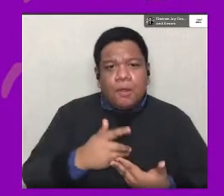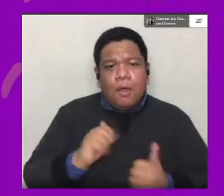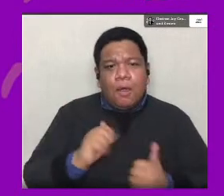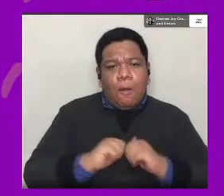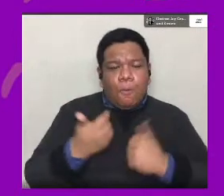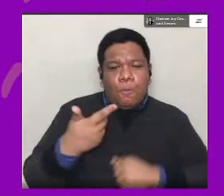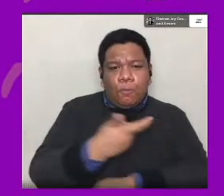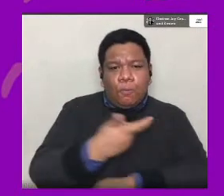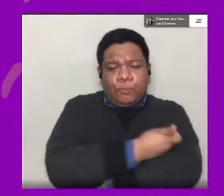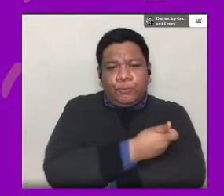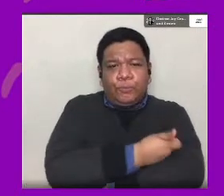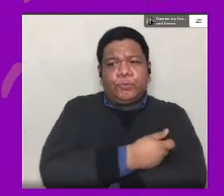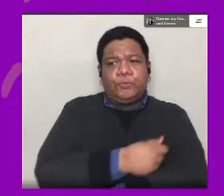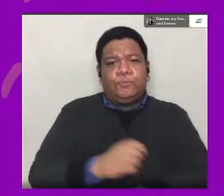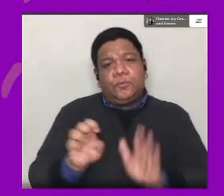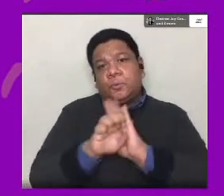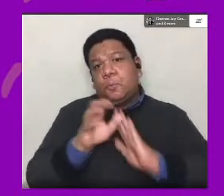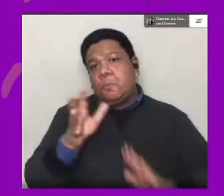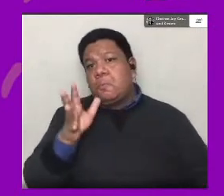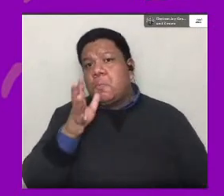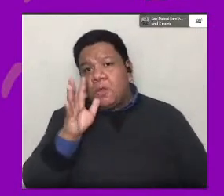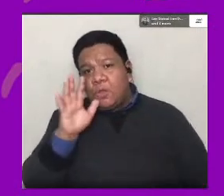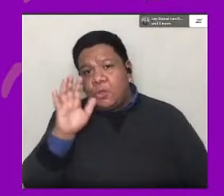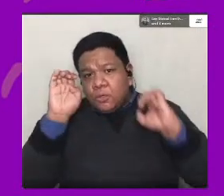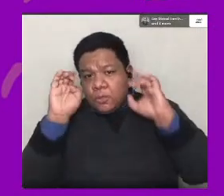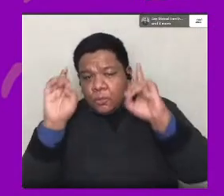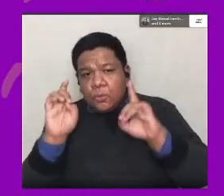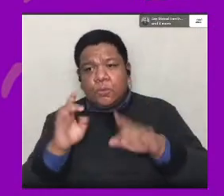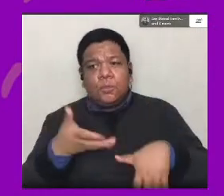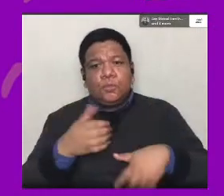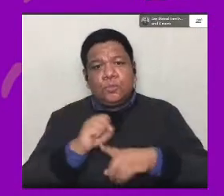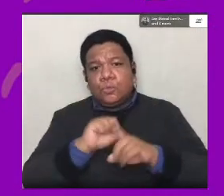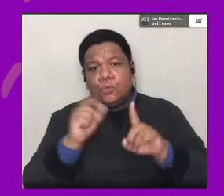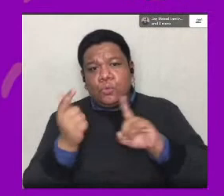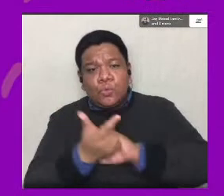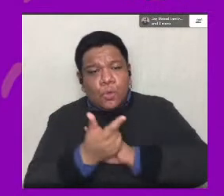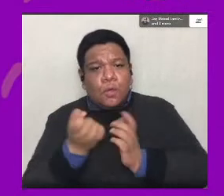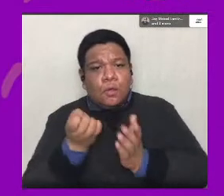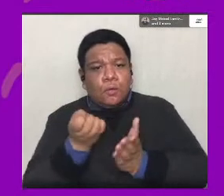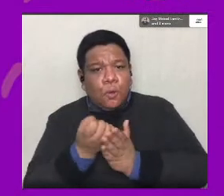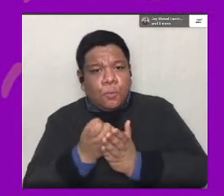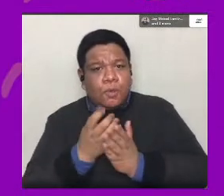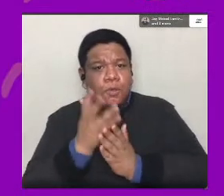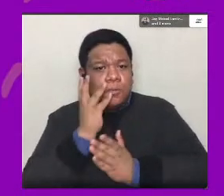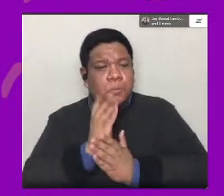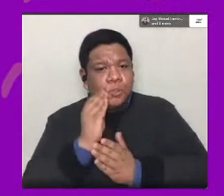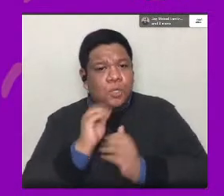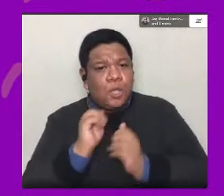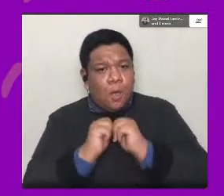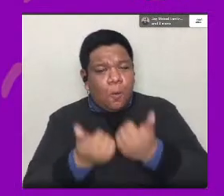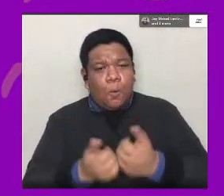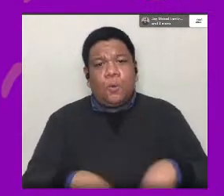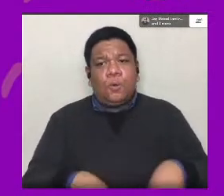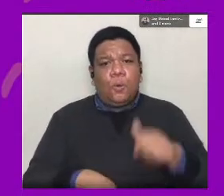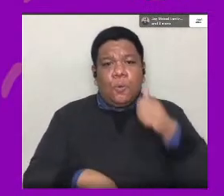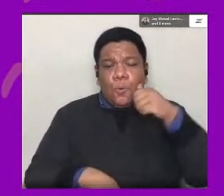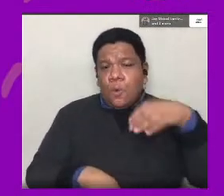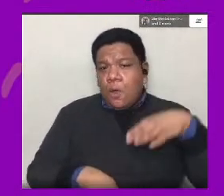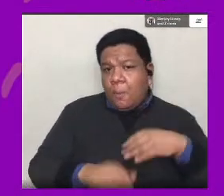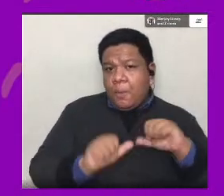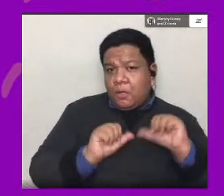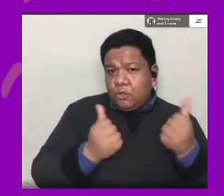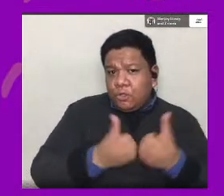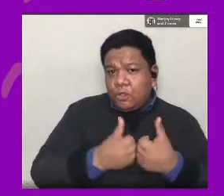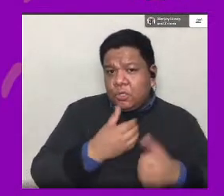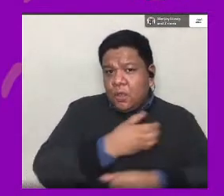Aspects like mother's education and socioeconomic status, women's agency and empowerment. This